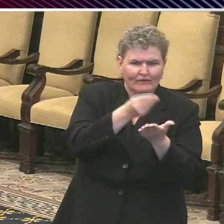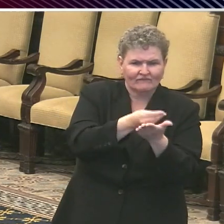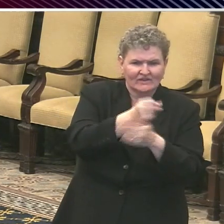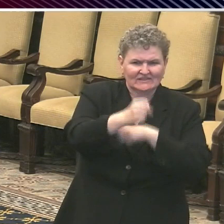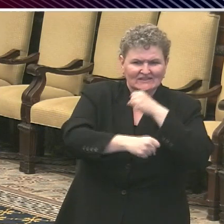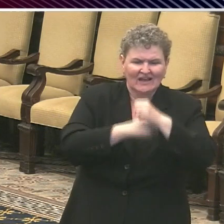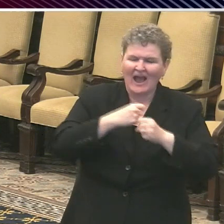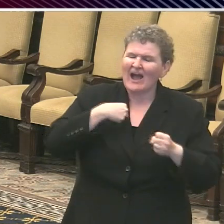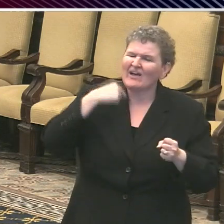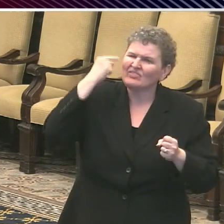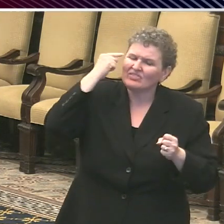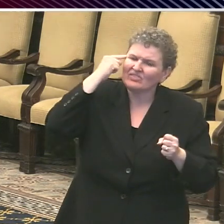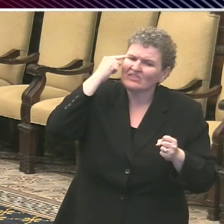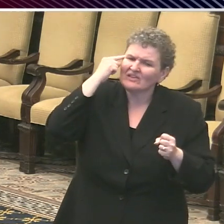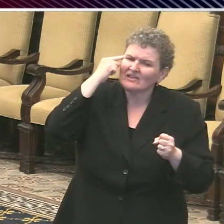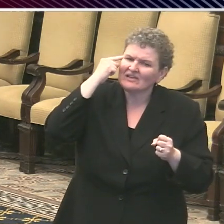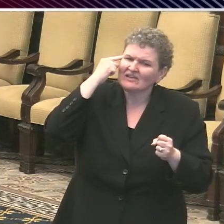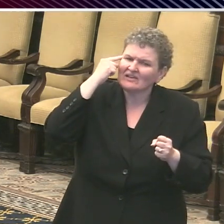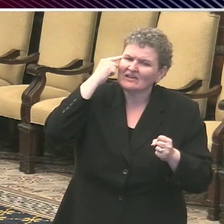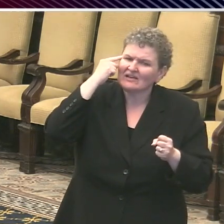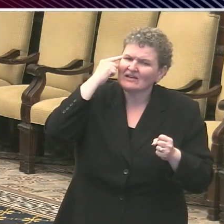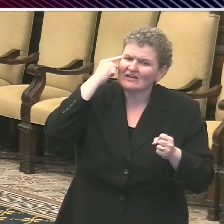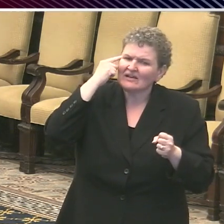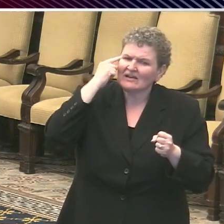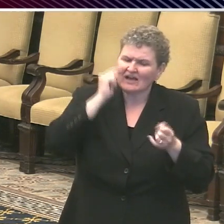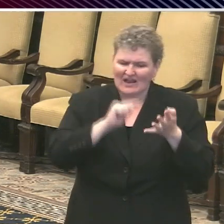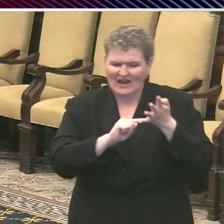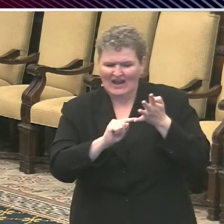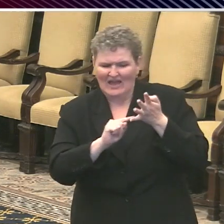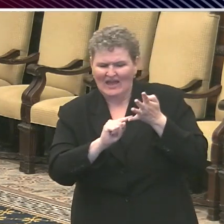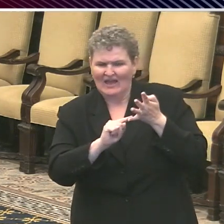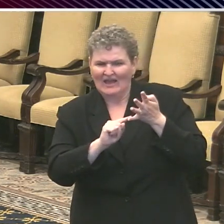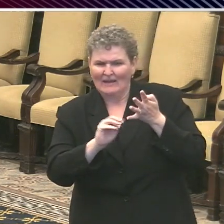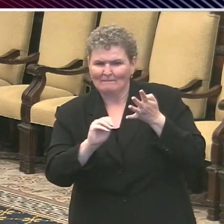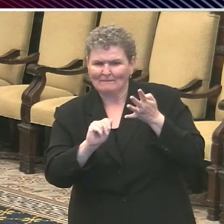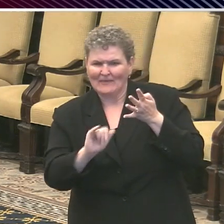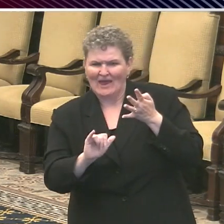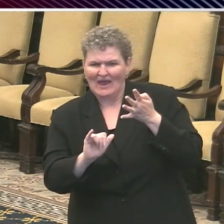by sometime in the end of May, mid-June, we'll probably be